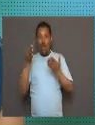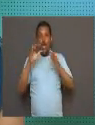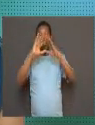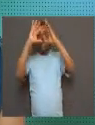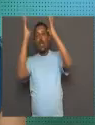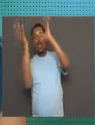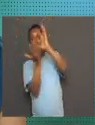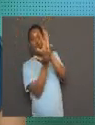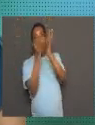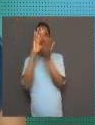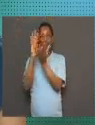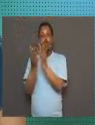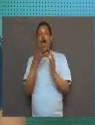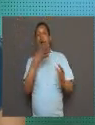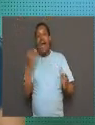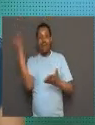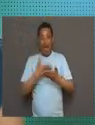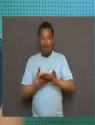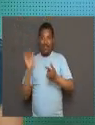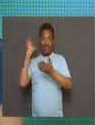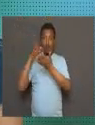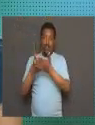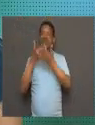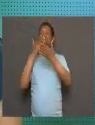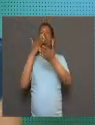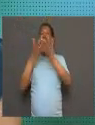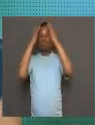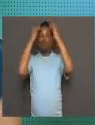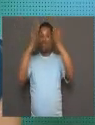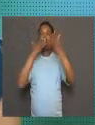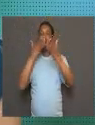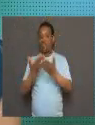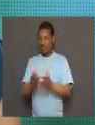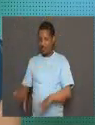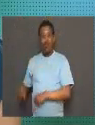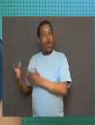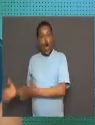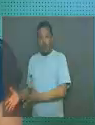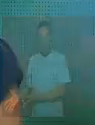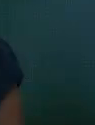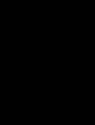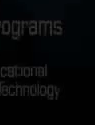and maps. Until then, thank you, teacher. Thank you, students.